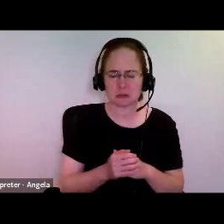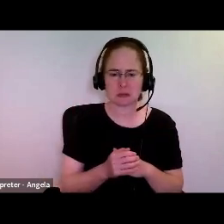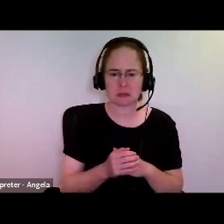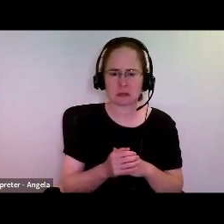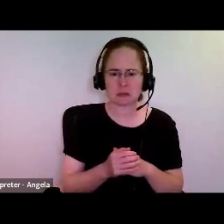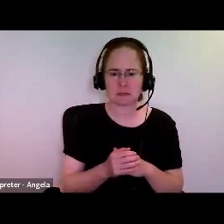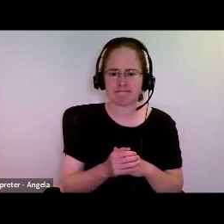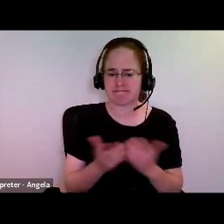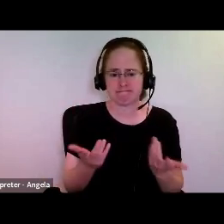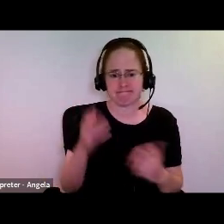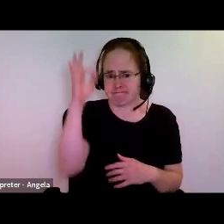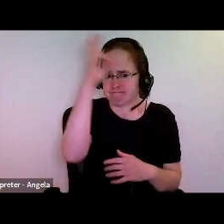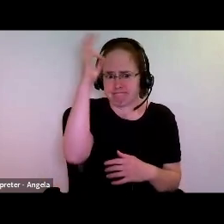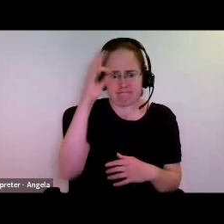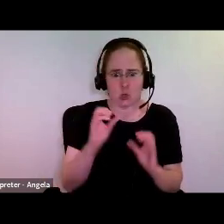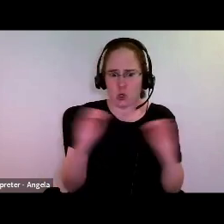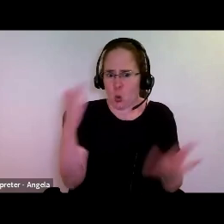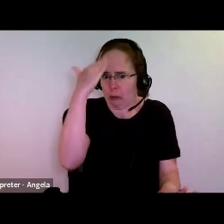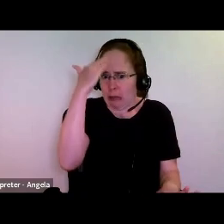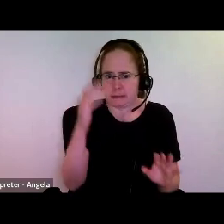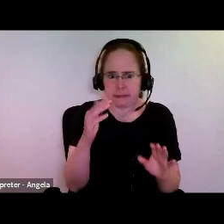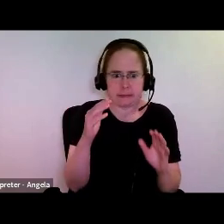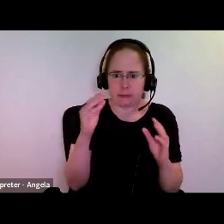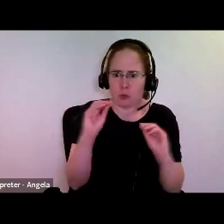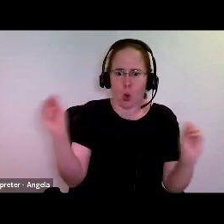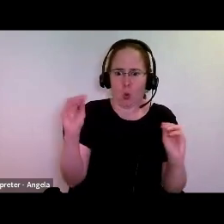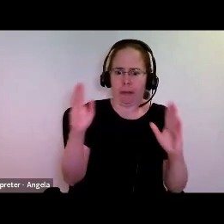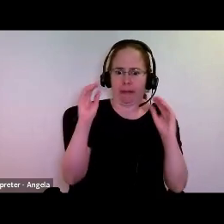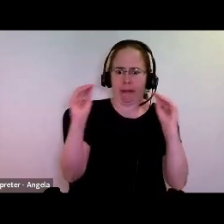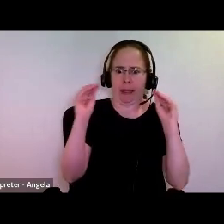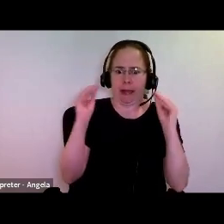Not having the knowledge or the education or the direction